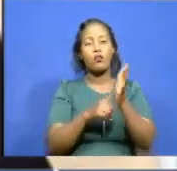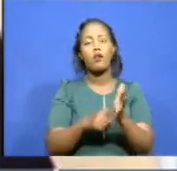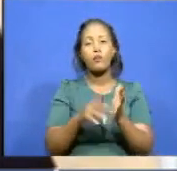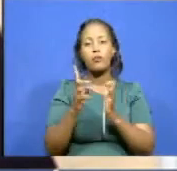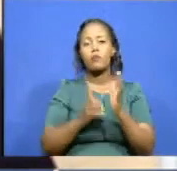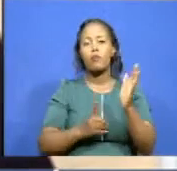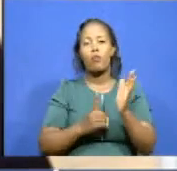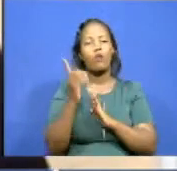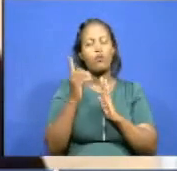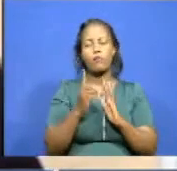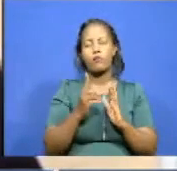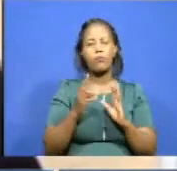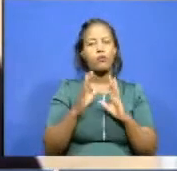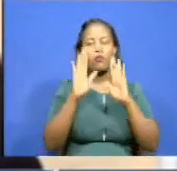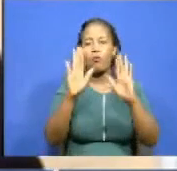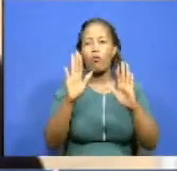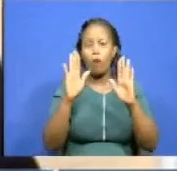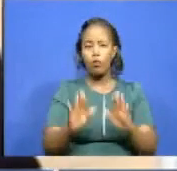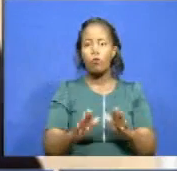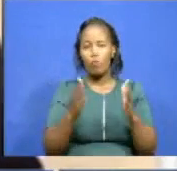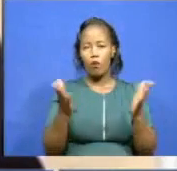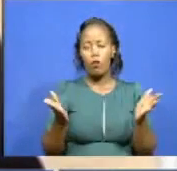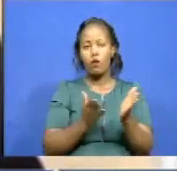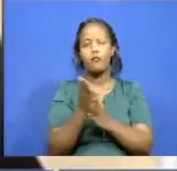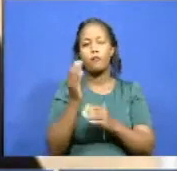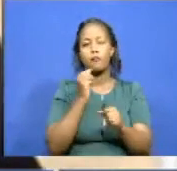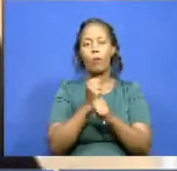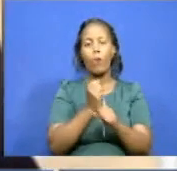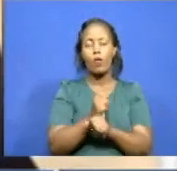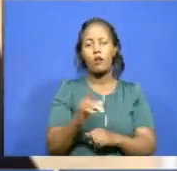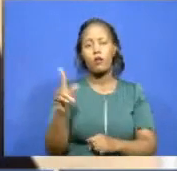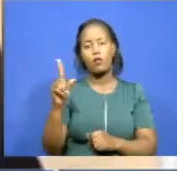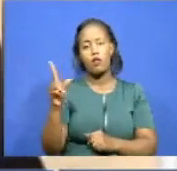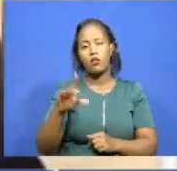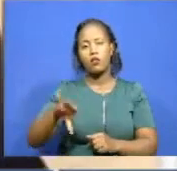is a key plank of our performance as Laikipia County,